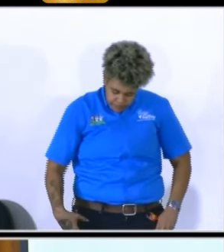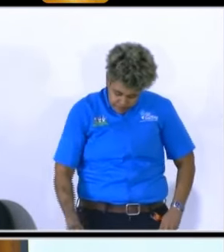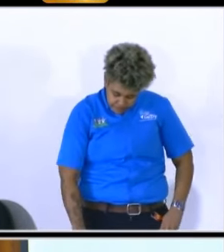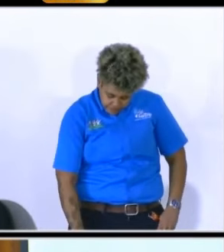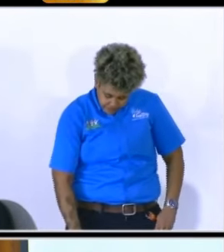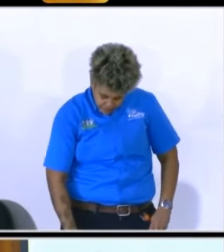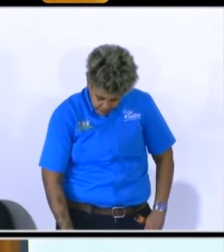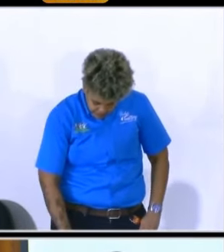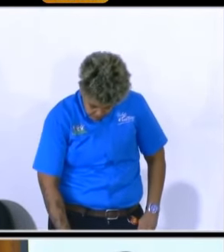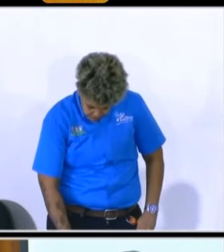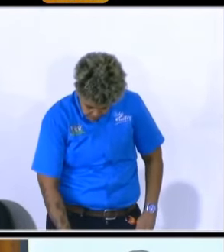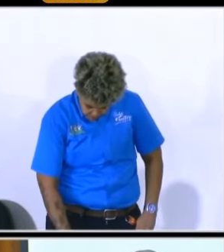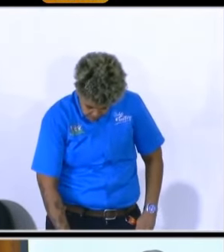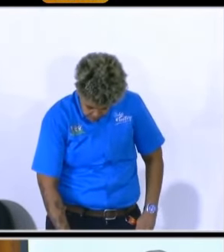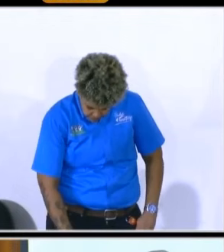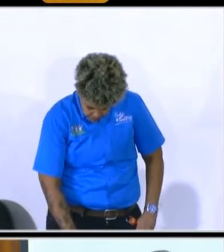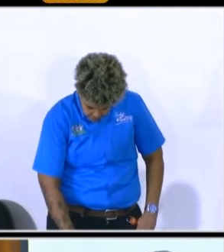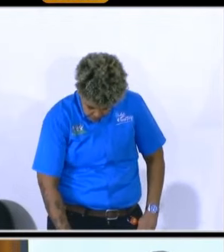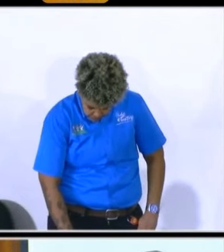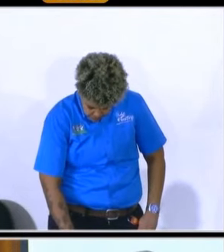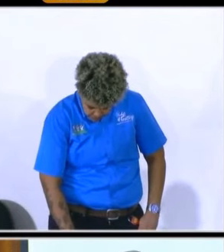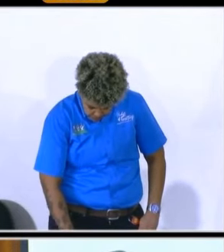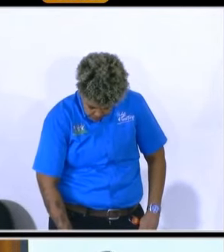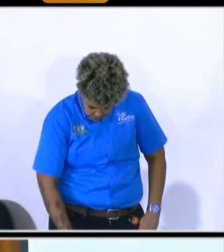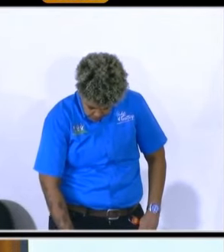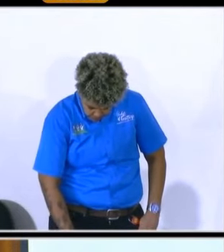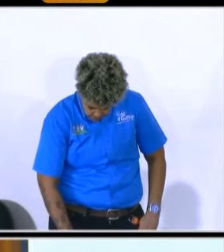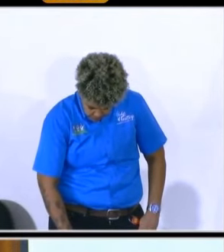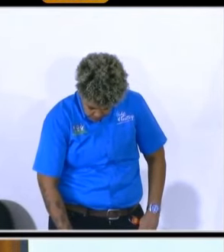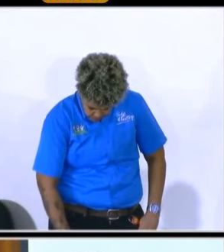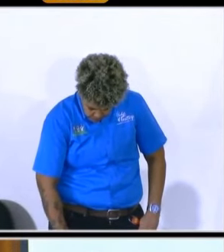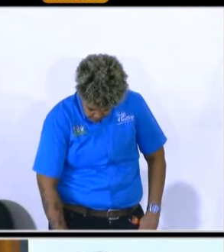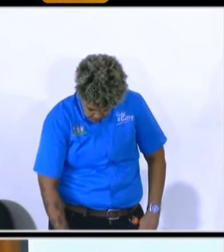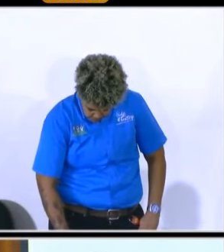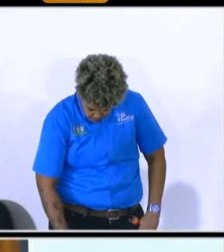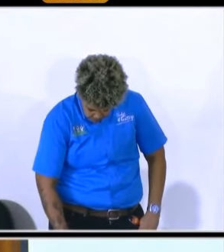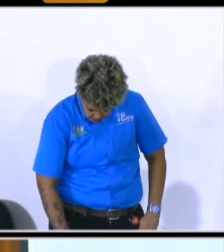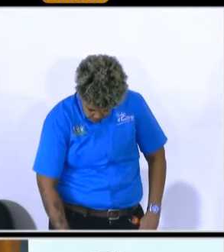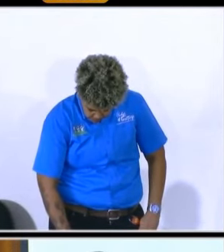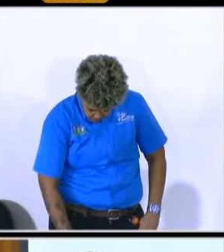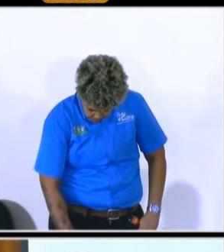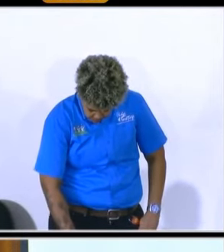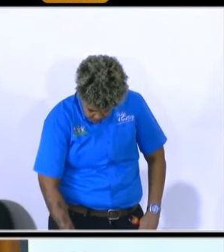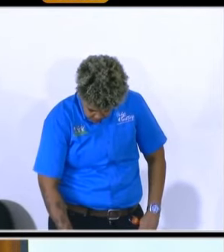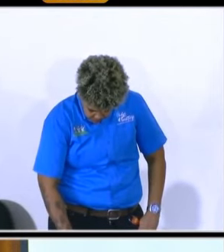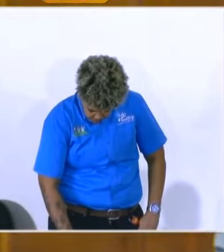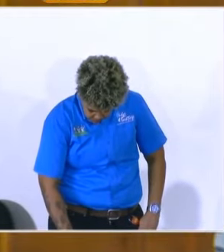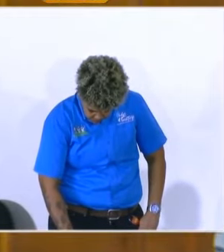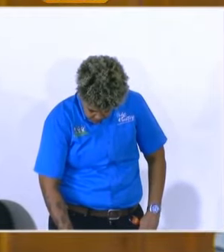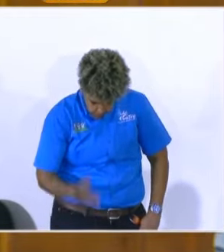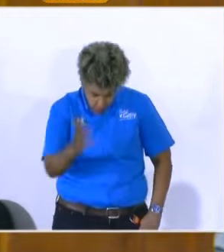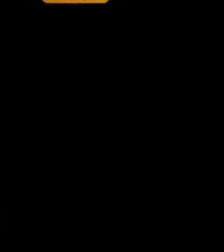unusually reference the leader of the opposition in my intervention on this. Because I received a